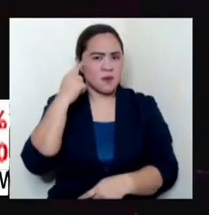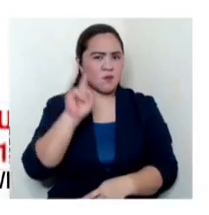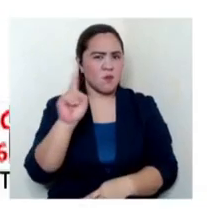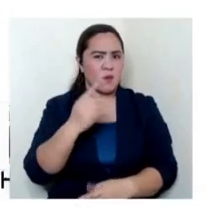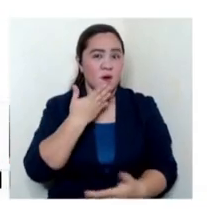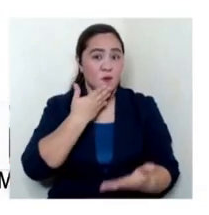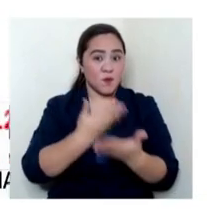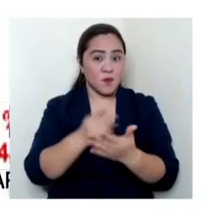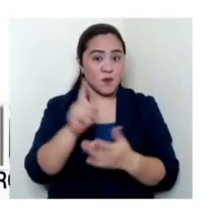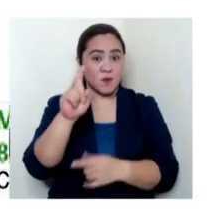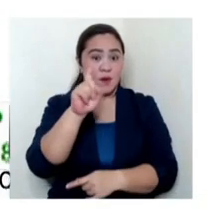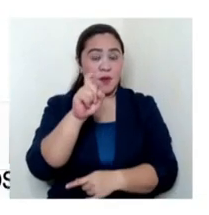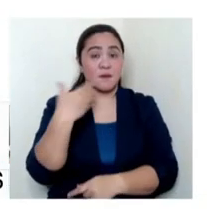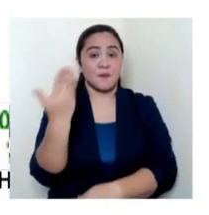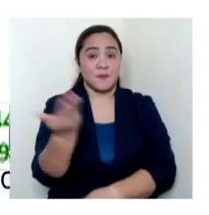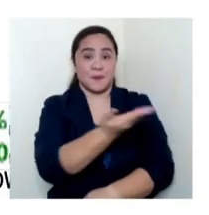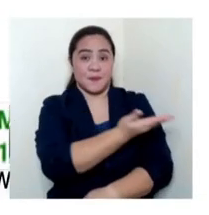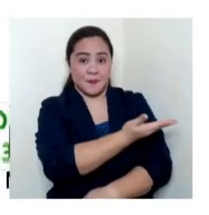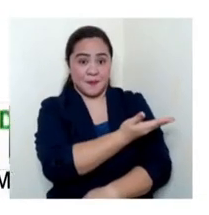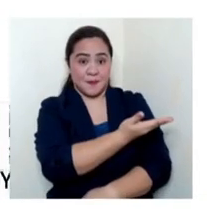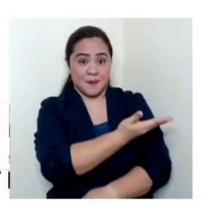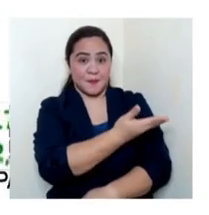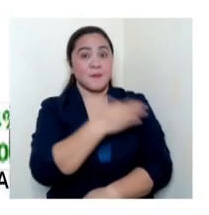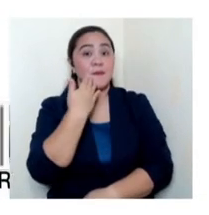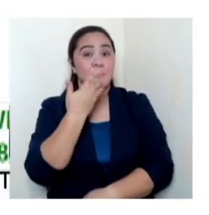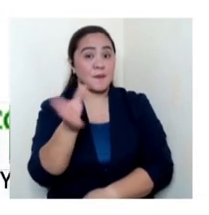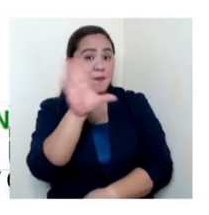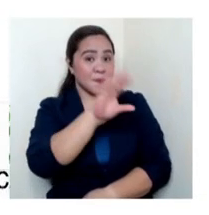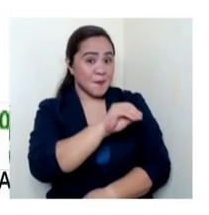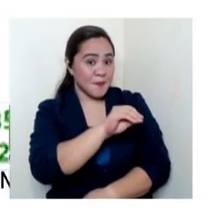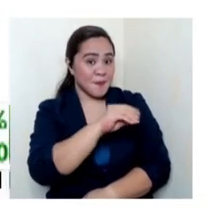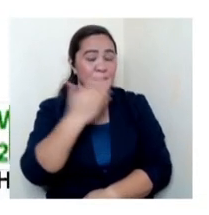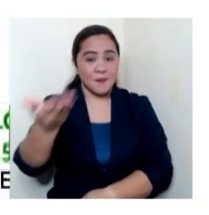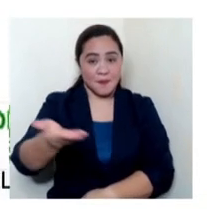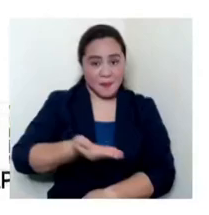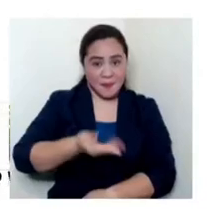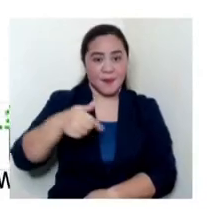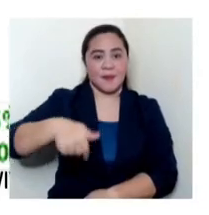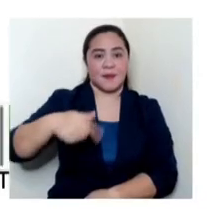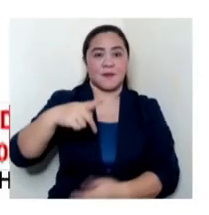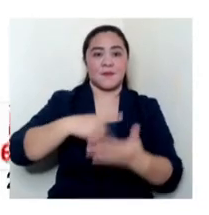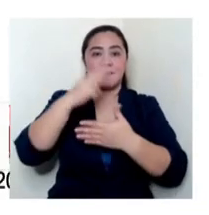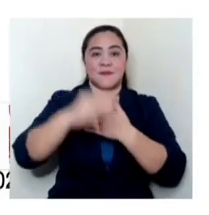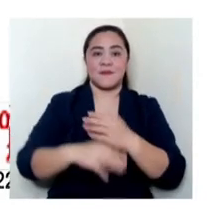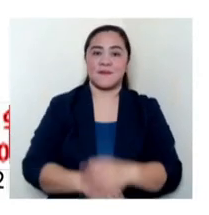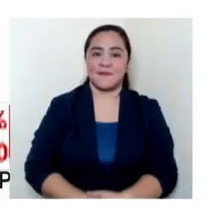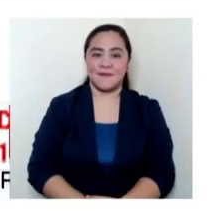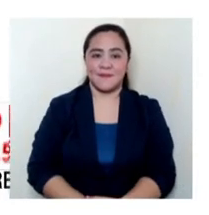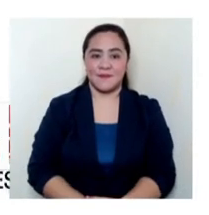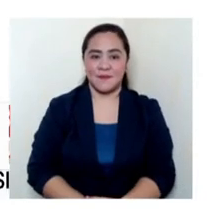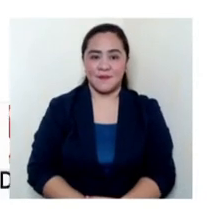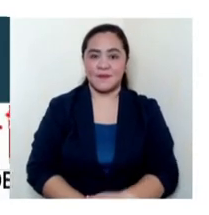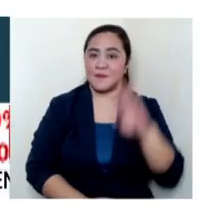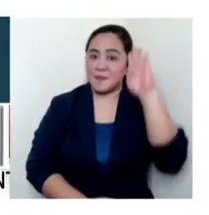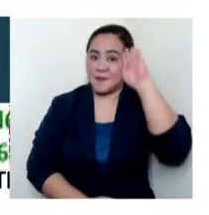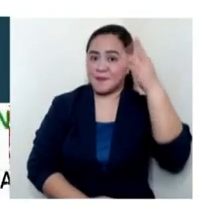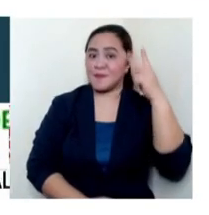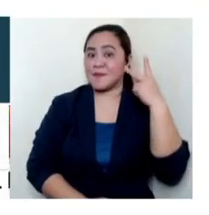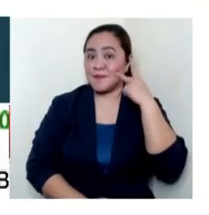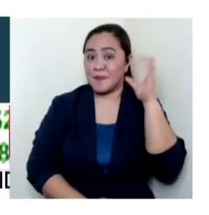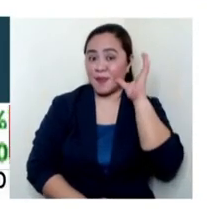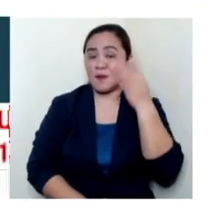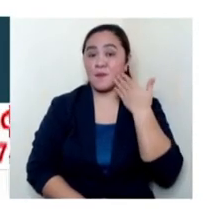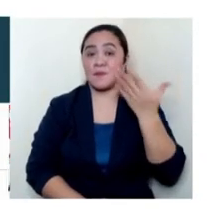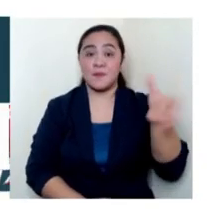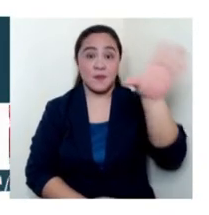now joins us here on the program. Governor, good afternoon to you. Welcome to the program. Thanks for joining us today. Carmina, magandang hapon sa lahat ng